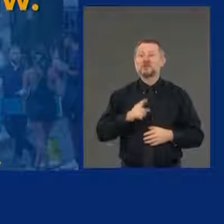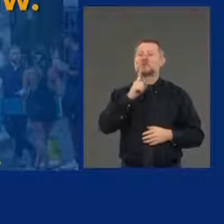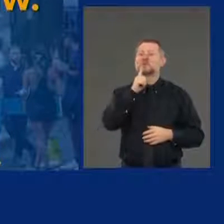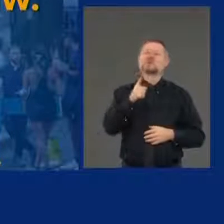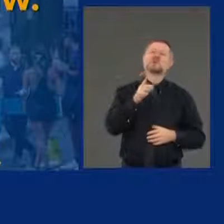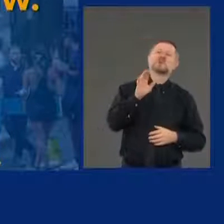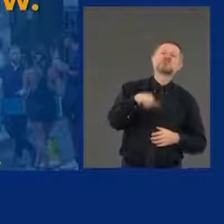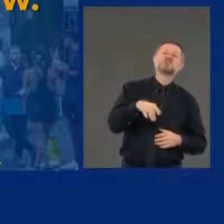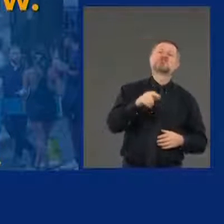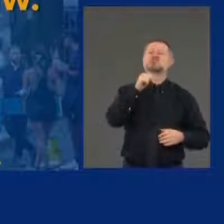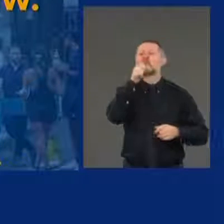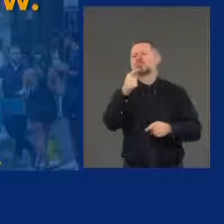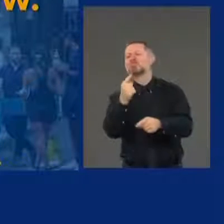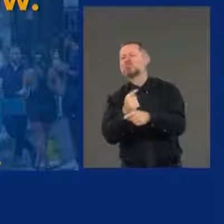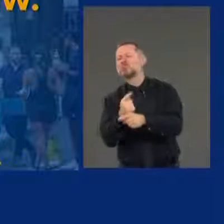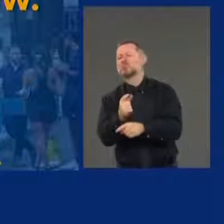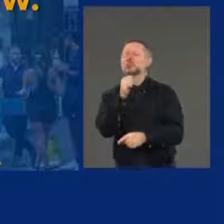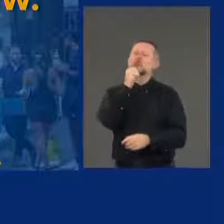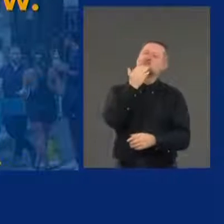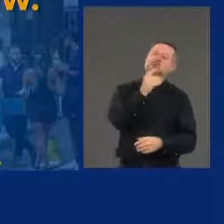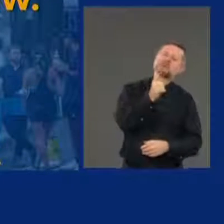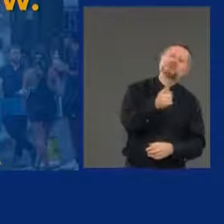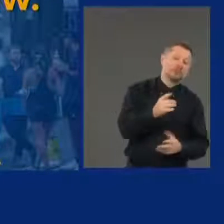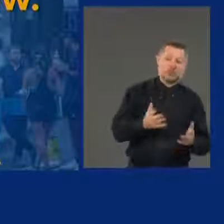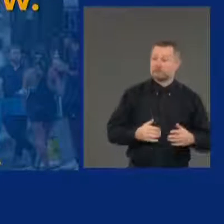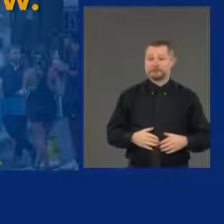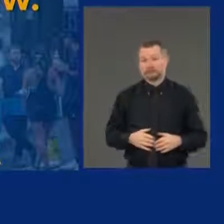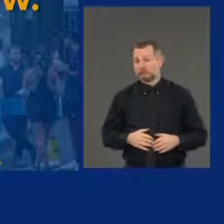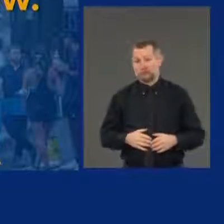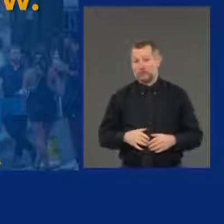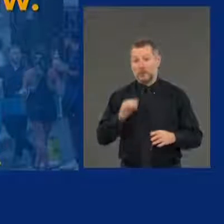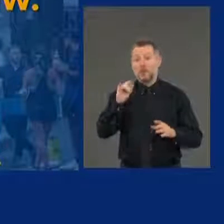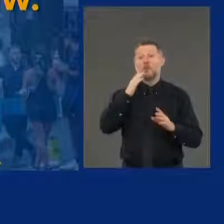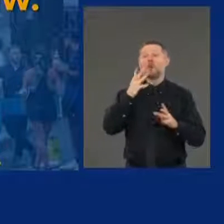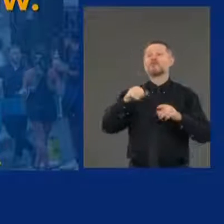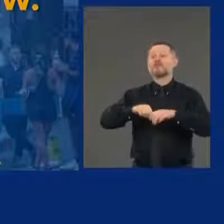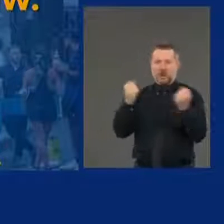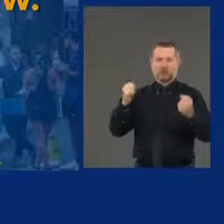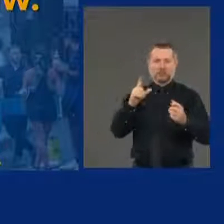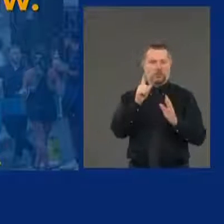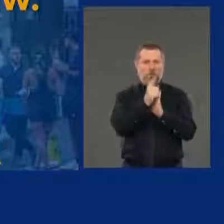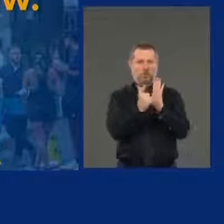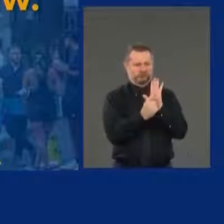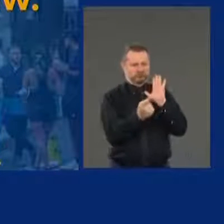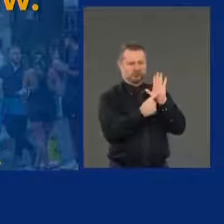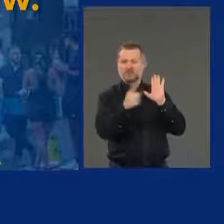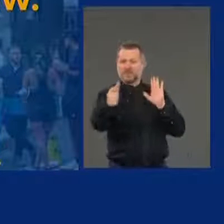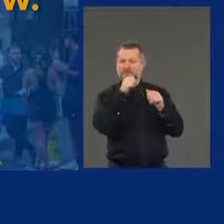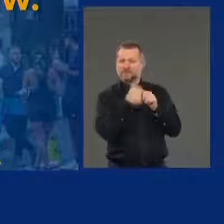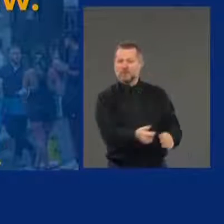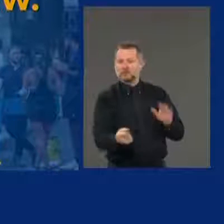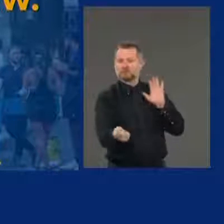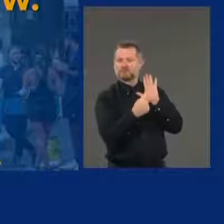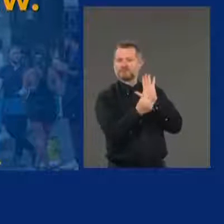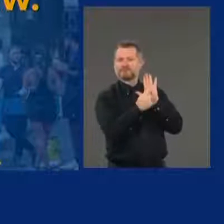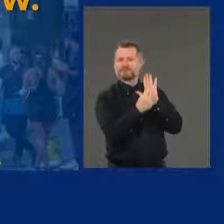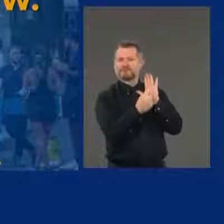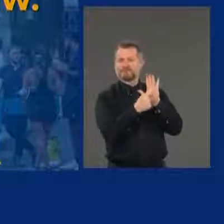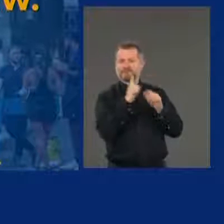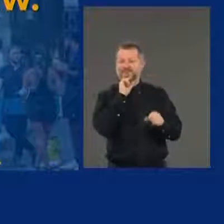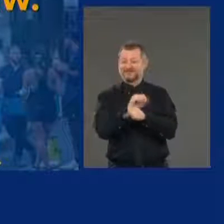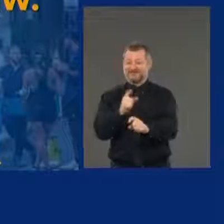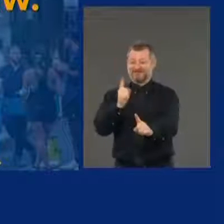they're not being good New Yorkers. Great. They're also violating the law. This is a question of violating the